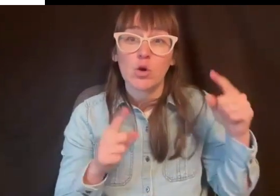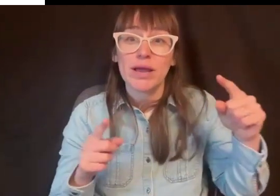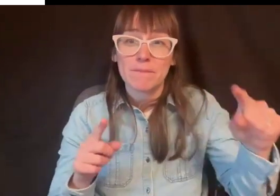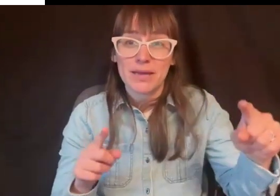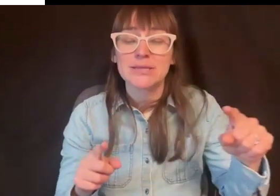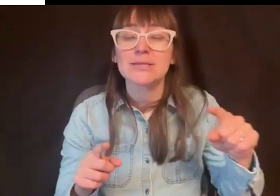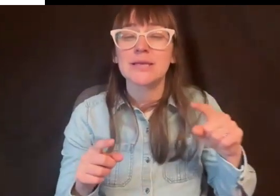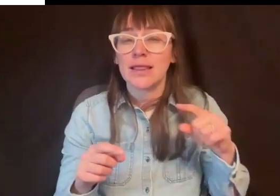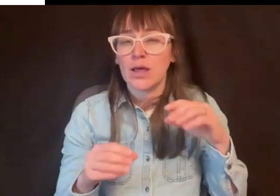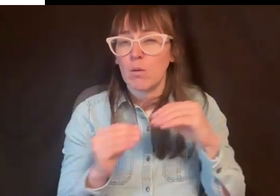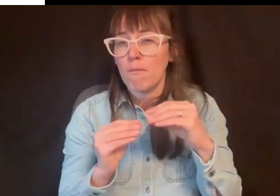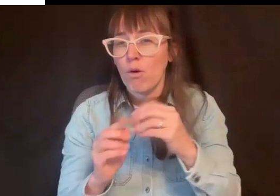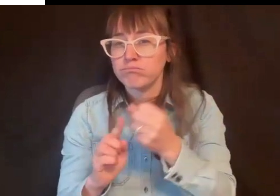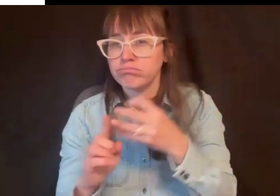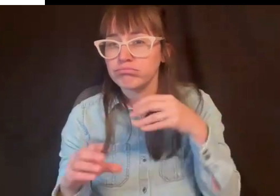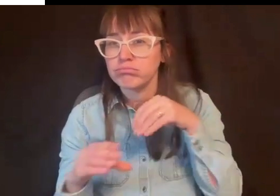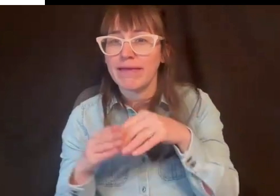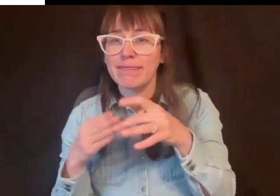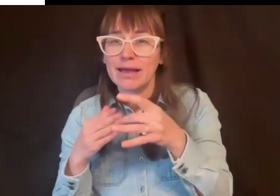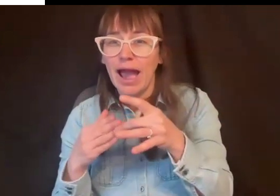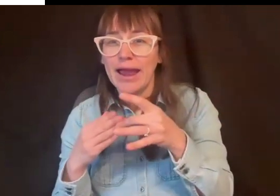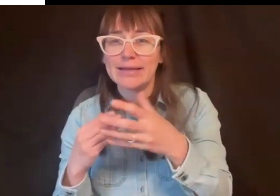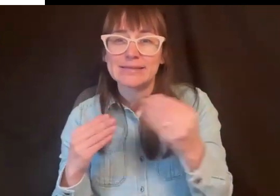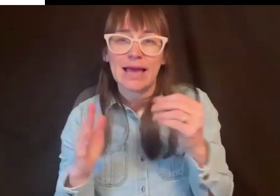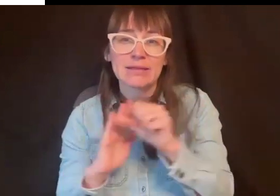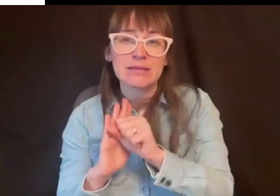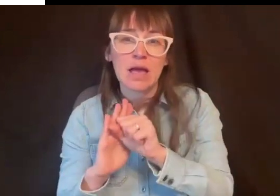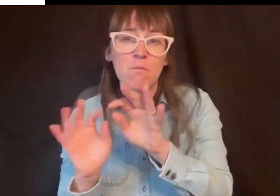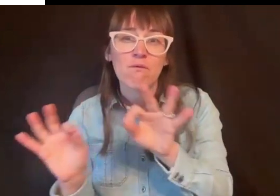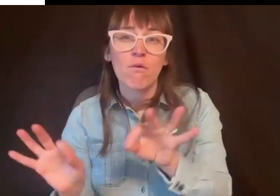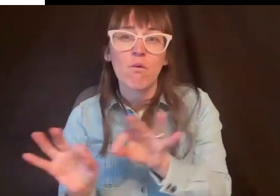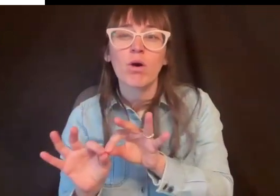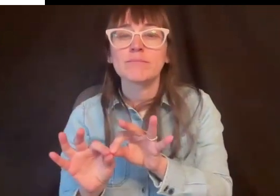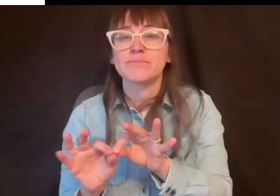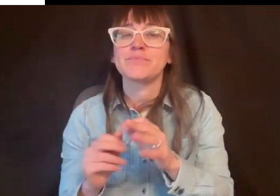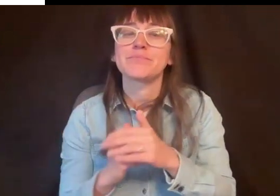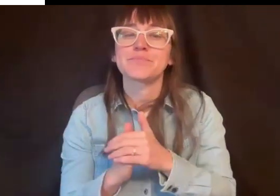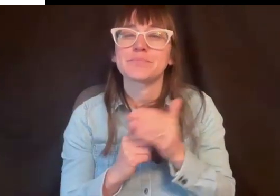in this guidance and which we reviewed in the sample form. Next slide, please.